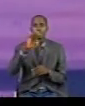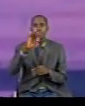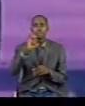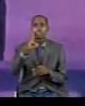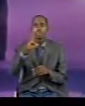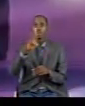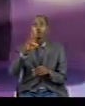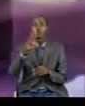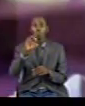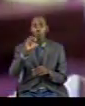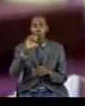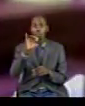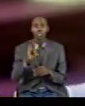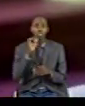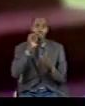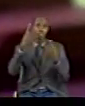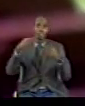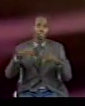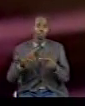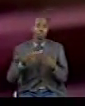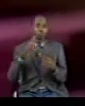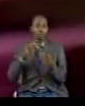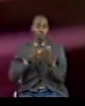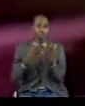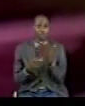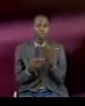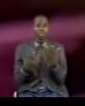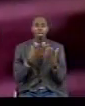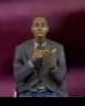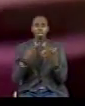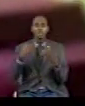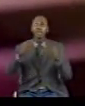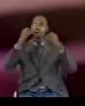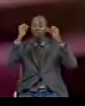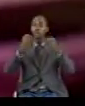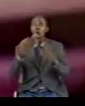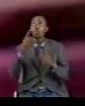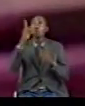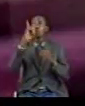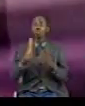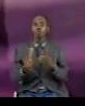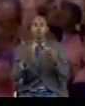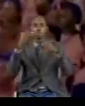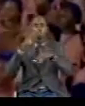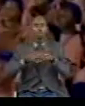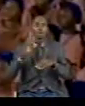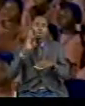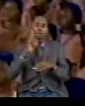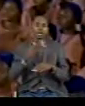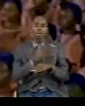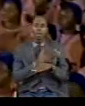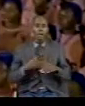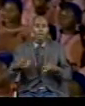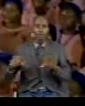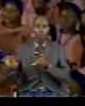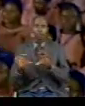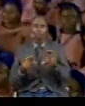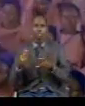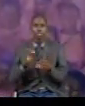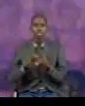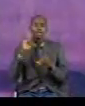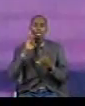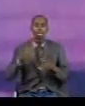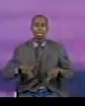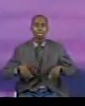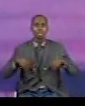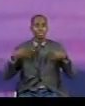prayer came, was the power of God, performance in her life. Now, I'm